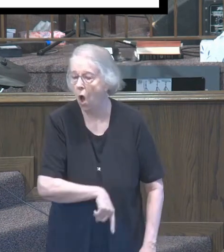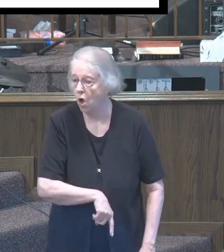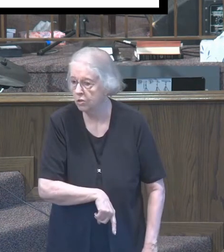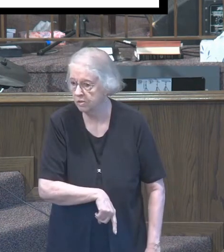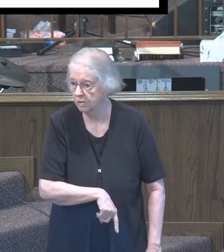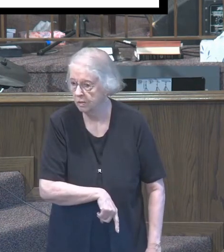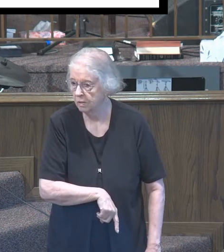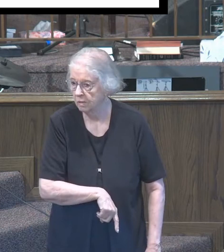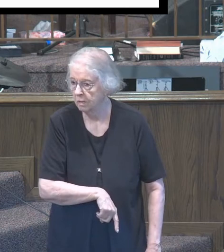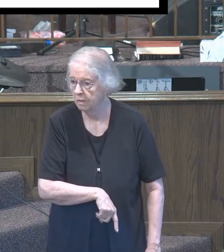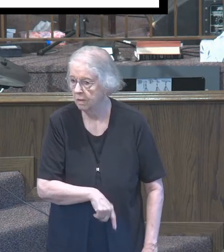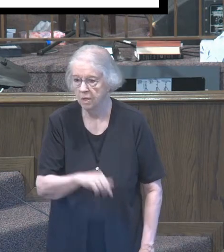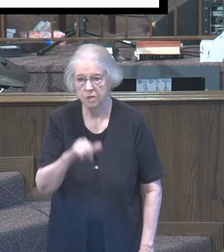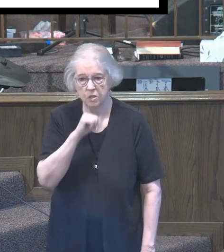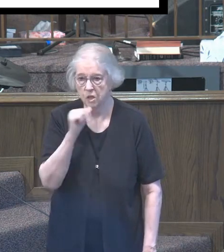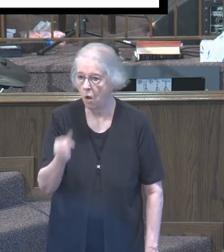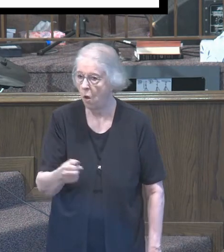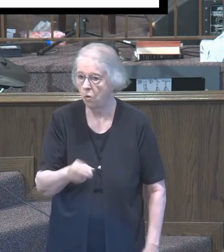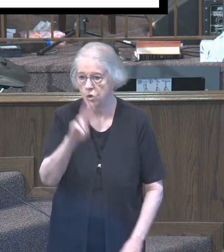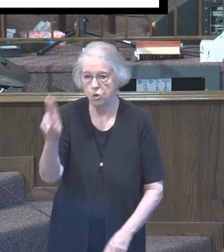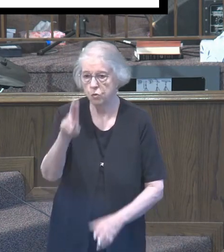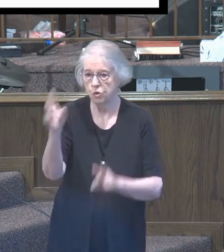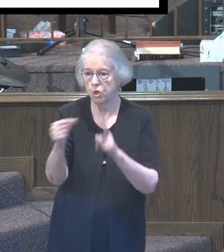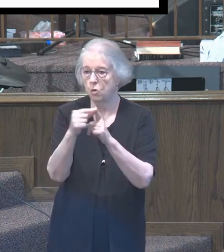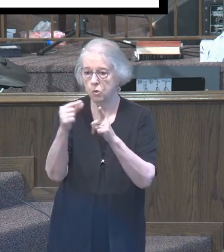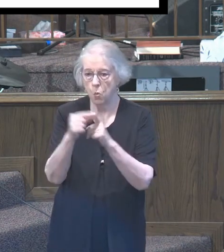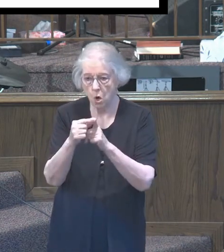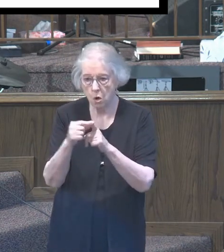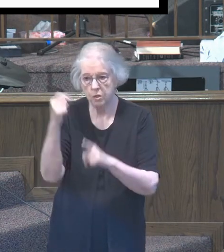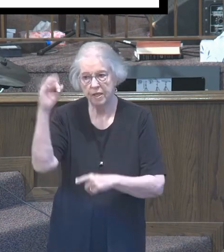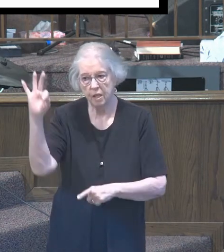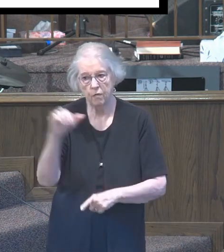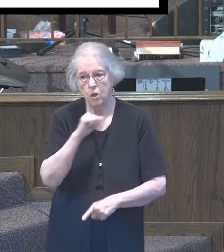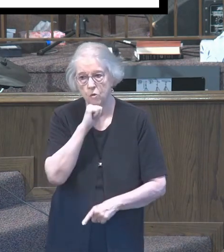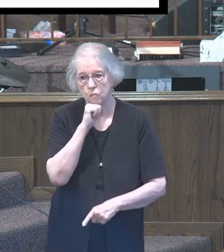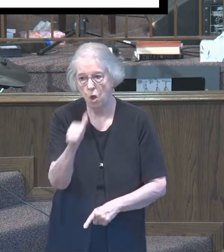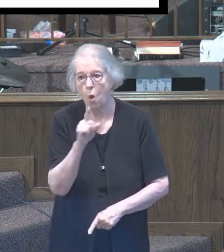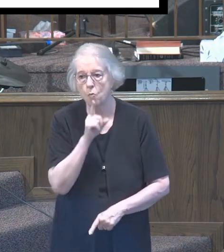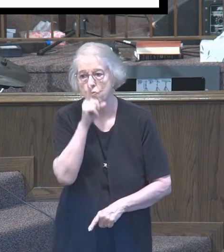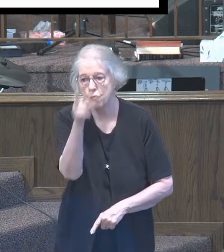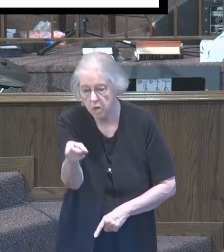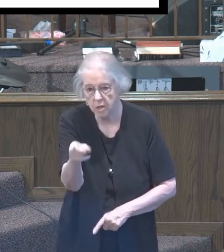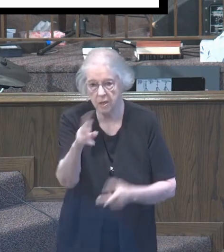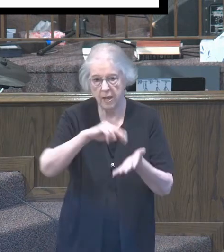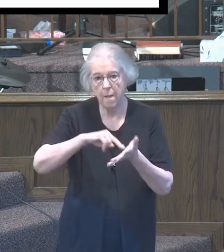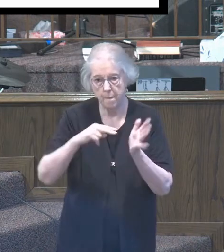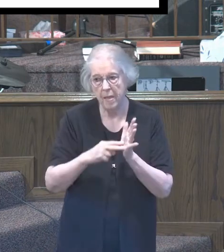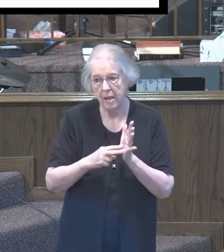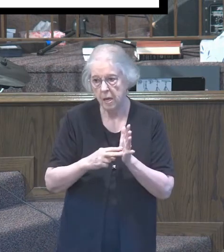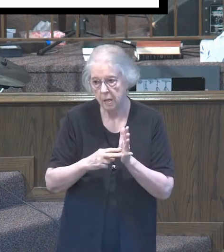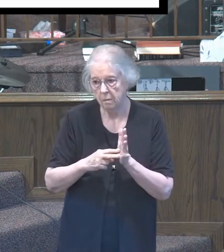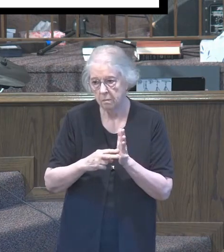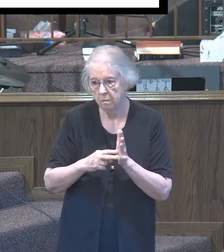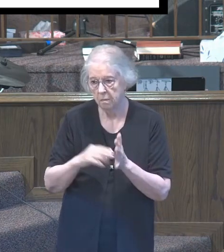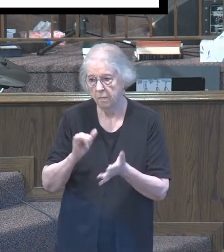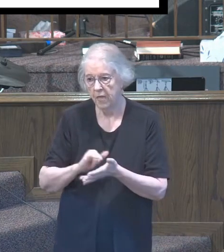words true by embellishing them with religious lace. In making your speech sound more religious,